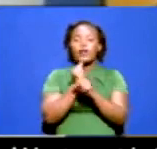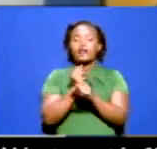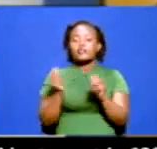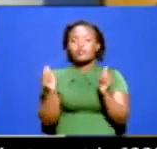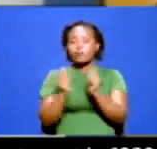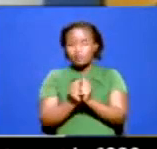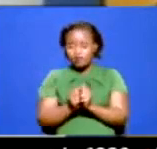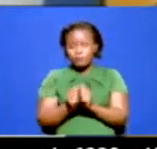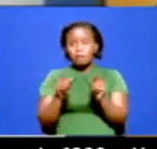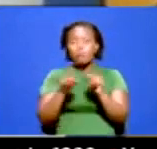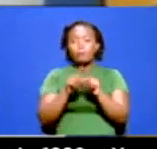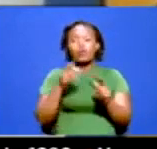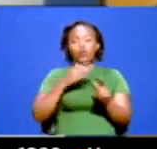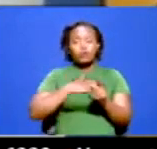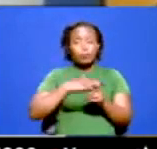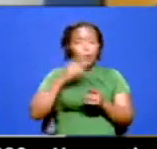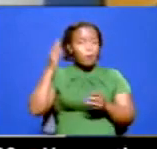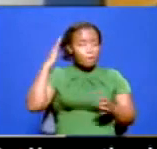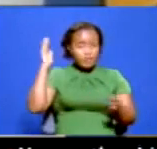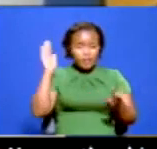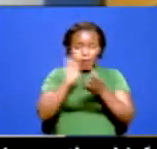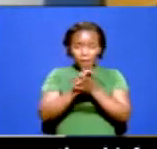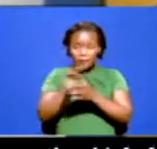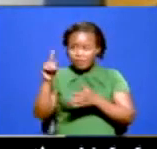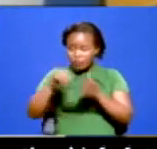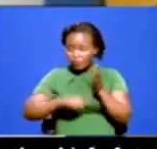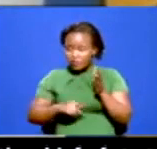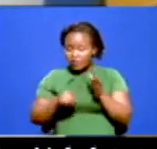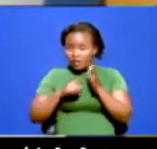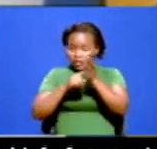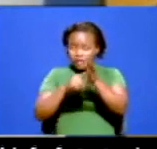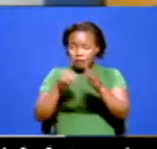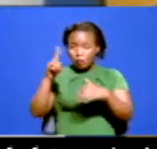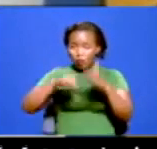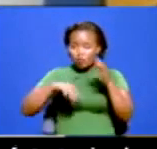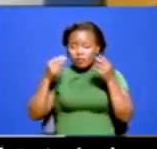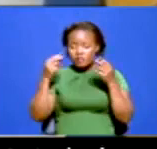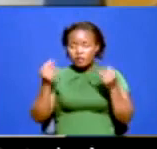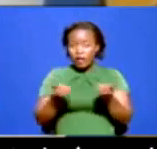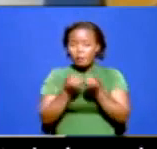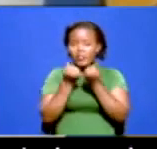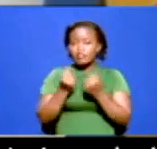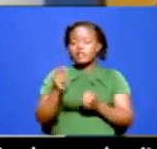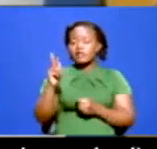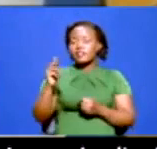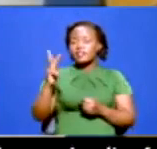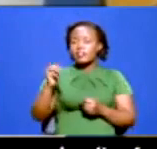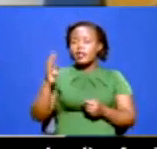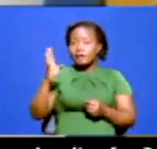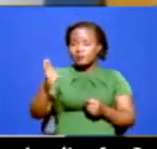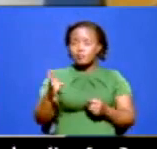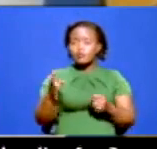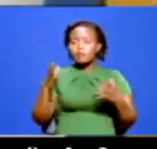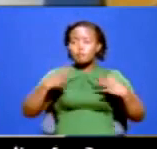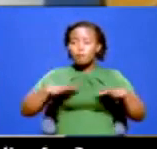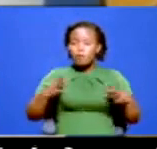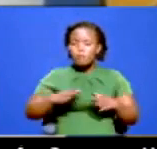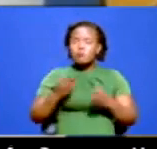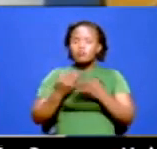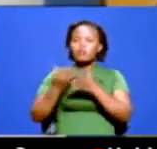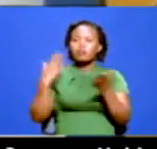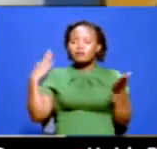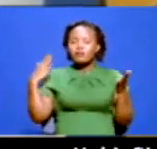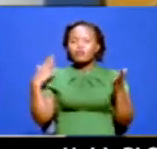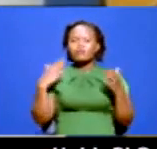I believe, in my view, looking at what is happening at KMC, the civilians there were very apprehensive when